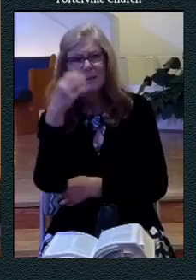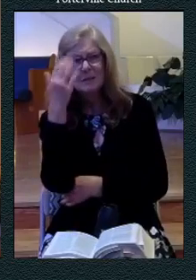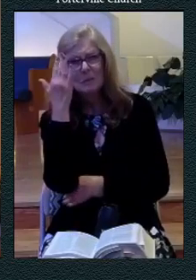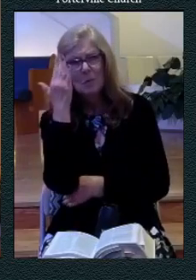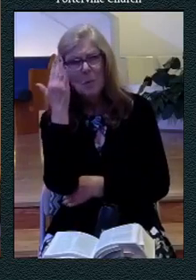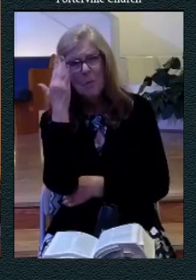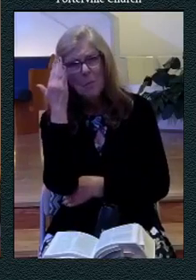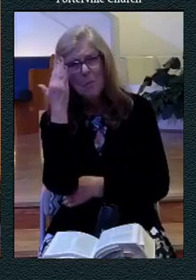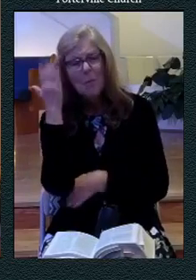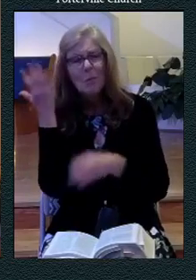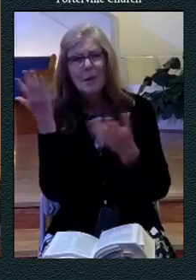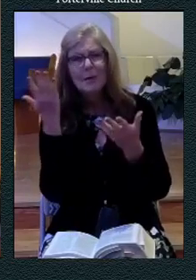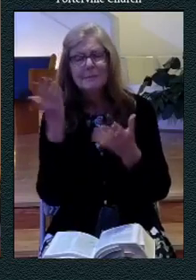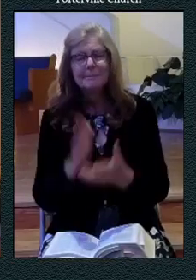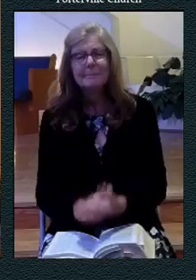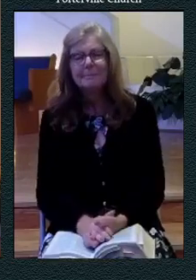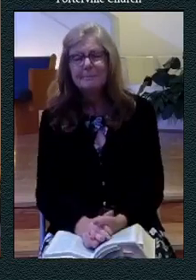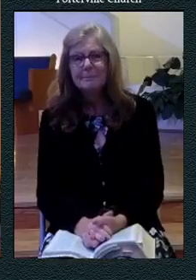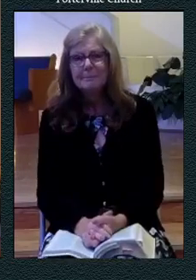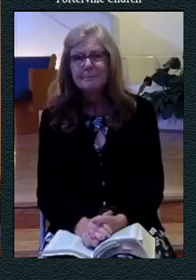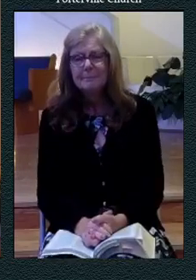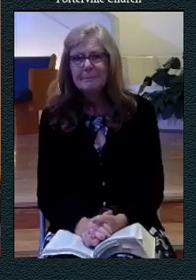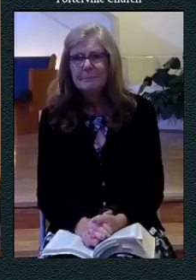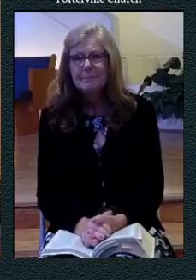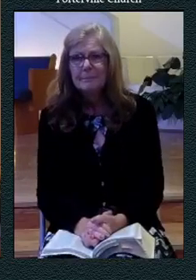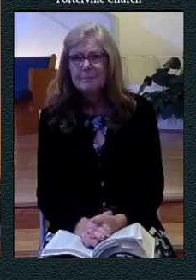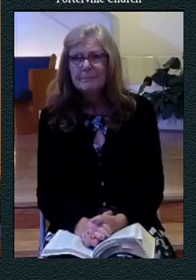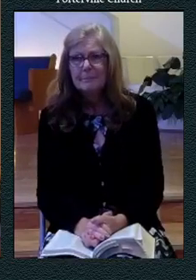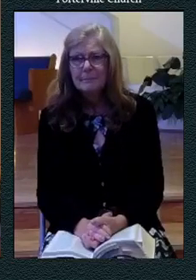what we must know is that